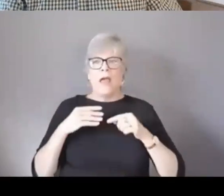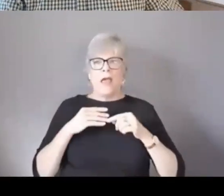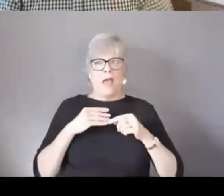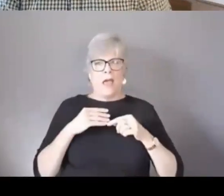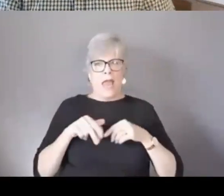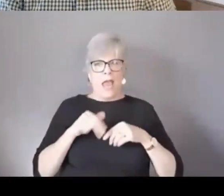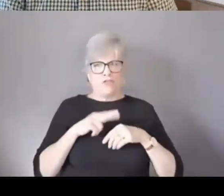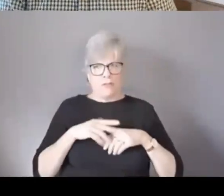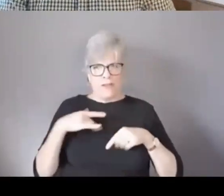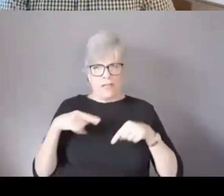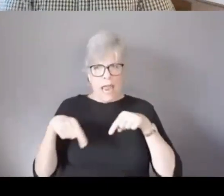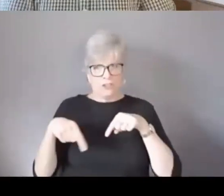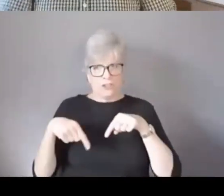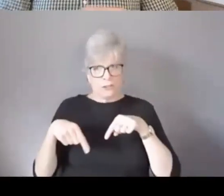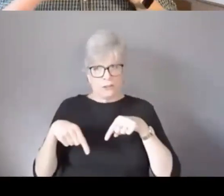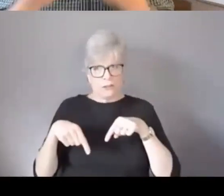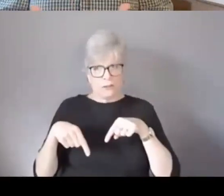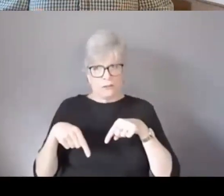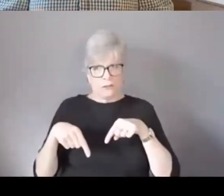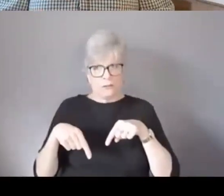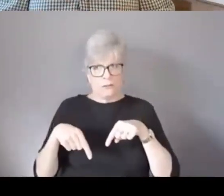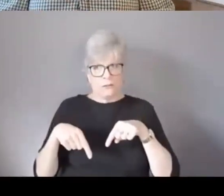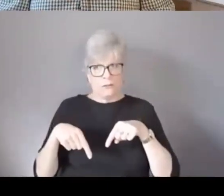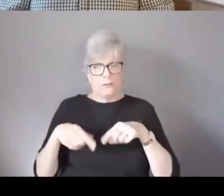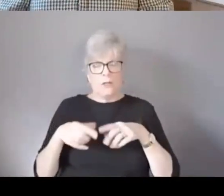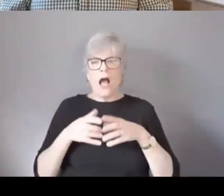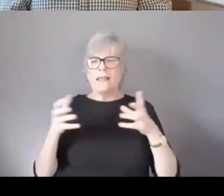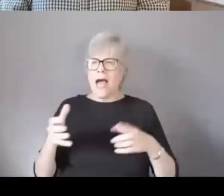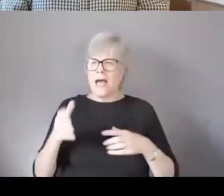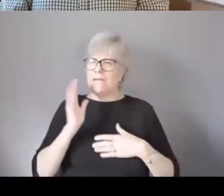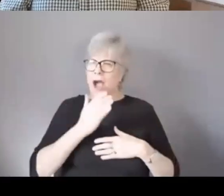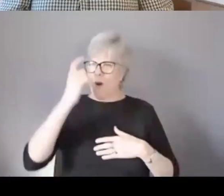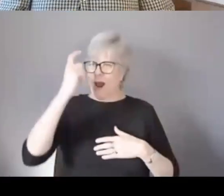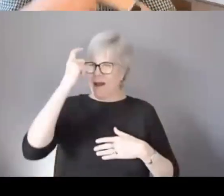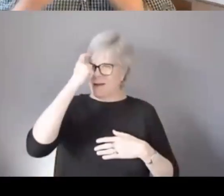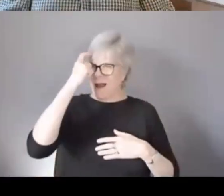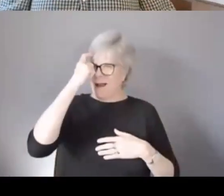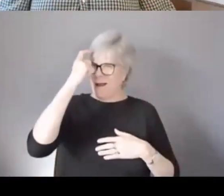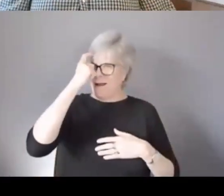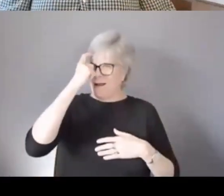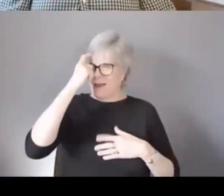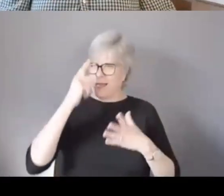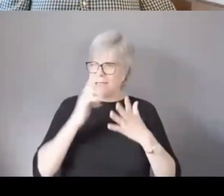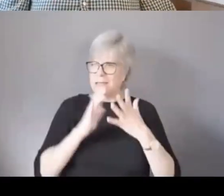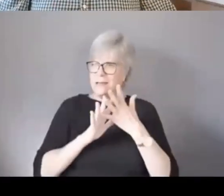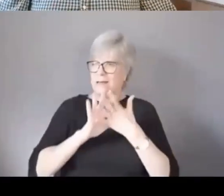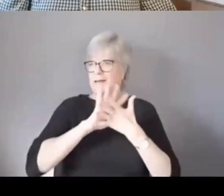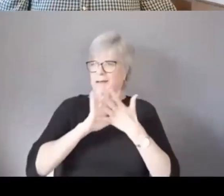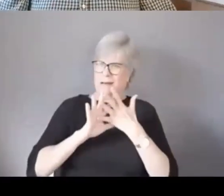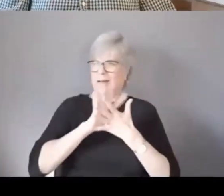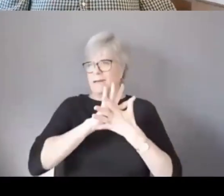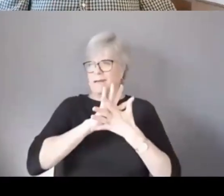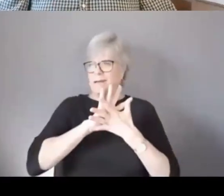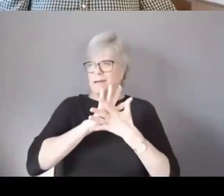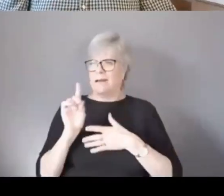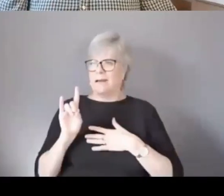things. A lot of those cognitions that we have are distorted. Now, it's very natural as humans to